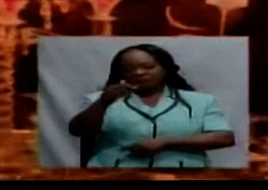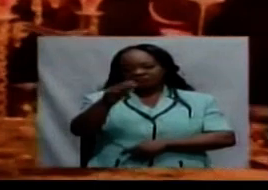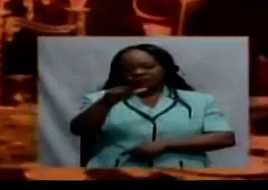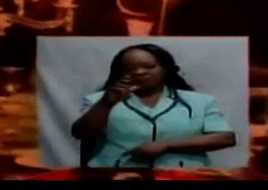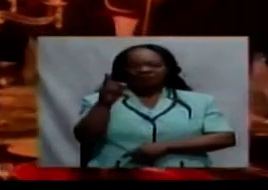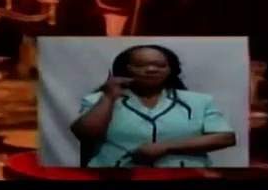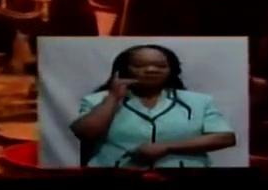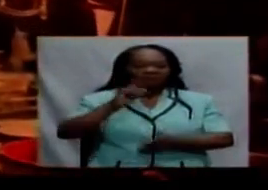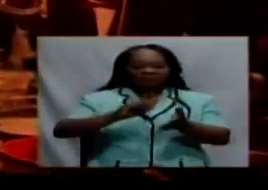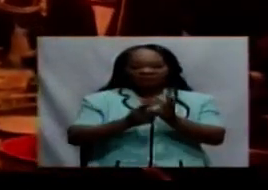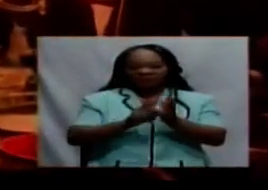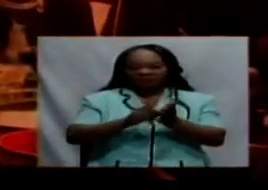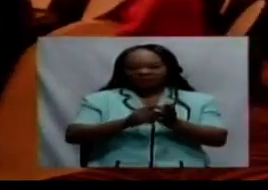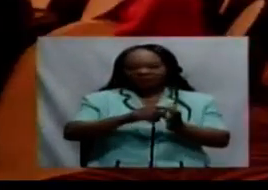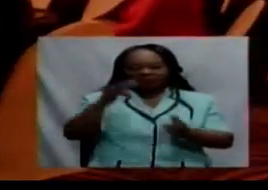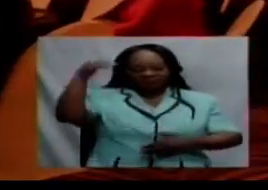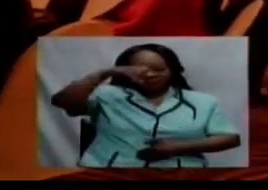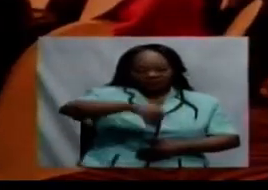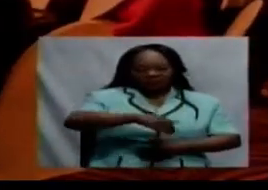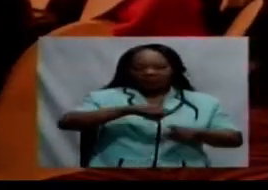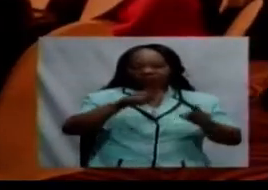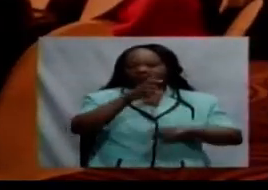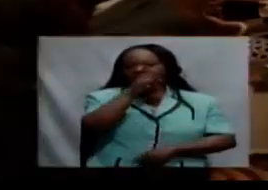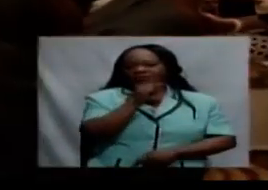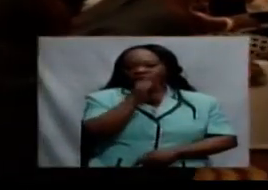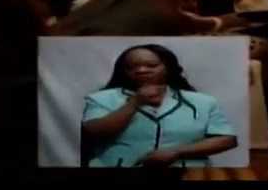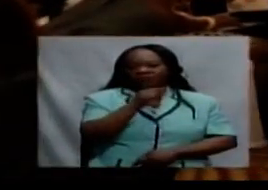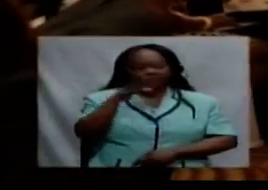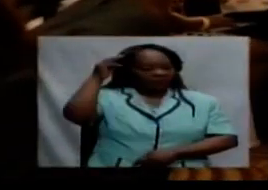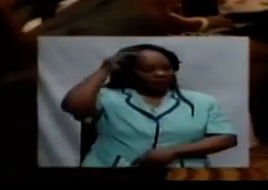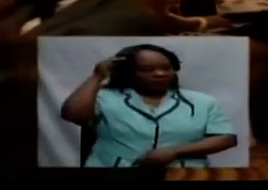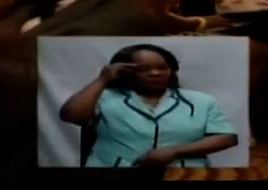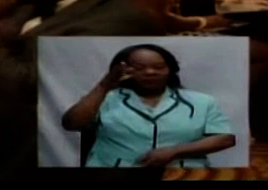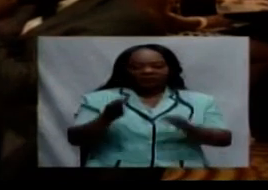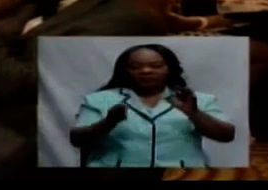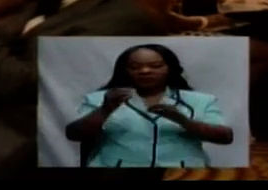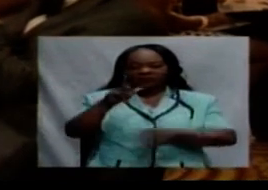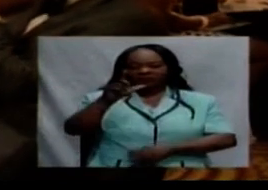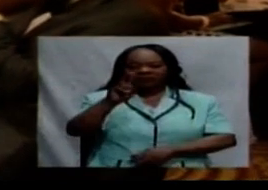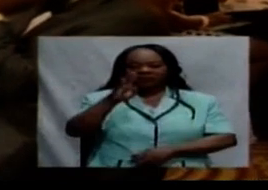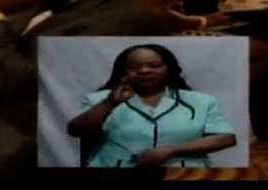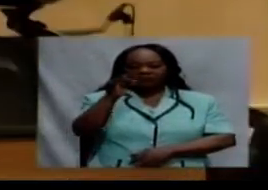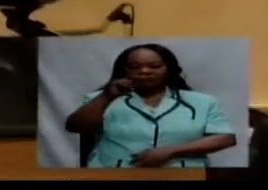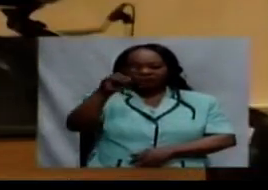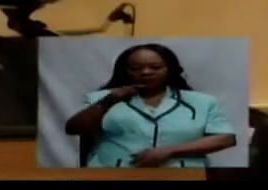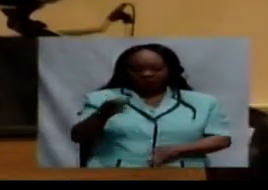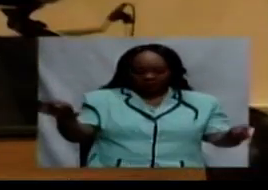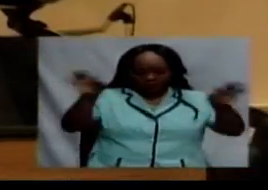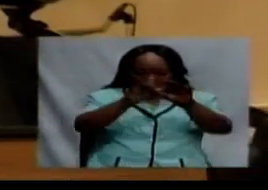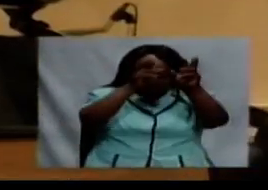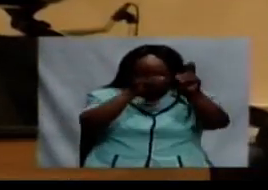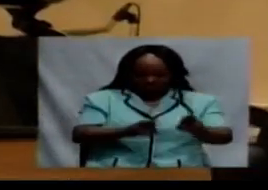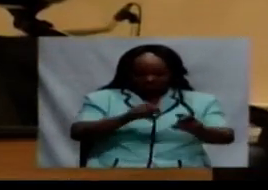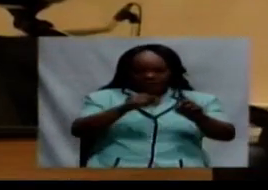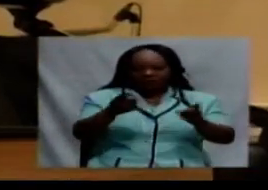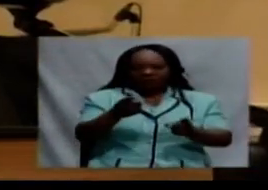held at the Avani Victoria Falls Resort in Livingstone. Minister of Justice Given Lubinda was guest of honor, dispelled